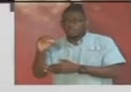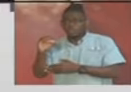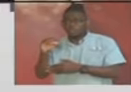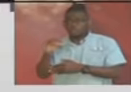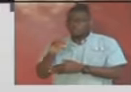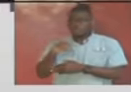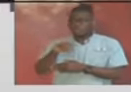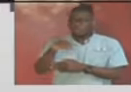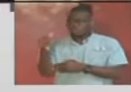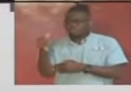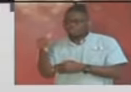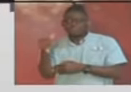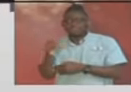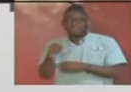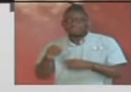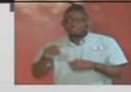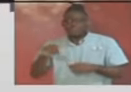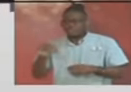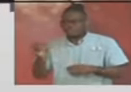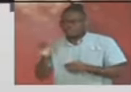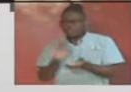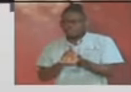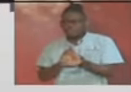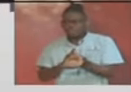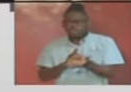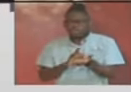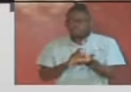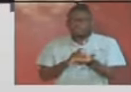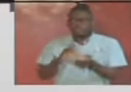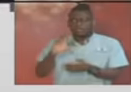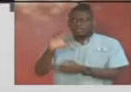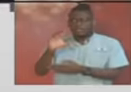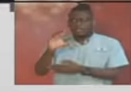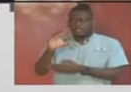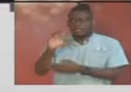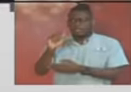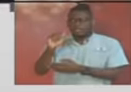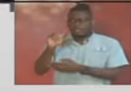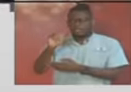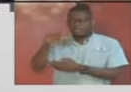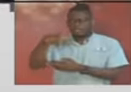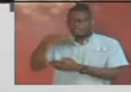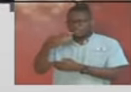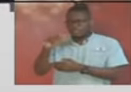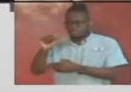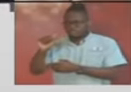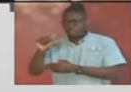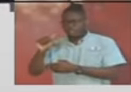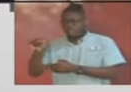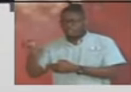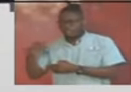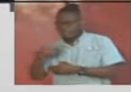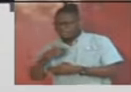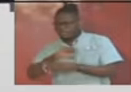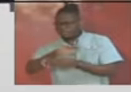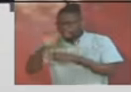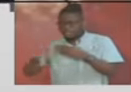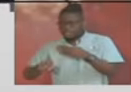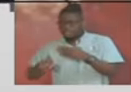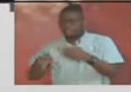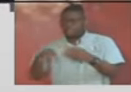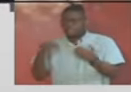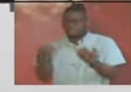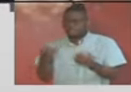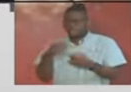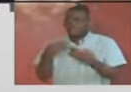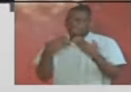Indar from CARFA. And yes, so it seems we have come to the end of today's media conference. Thank you everyone for joining